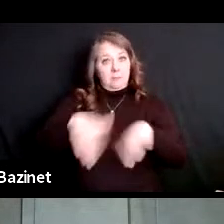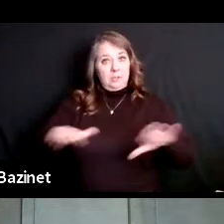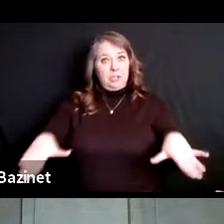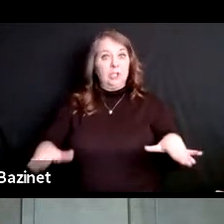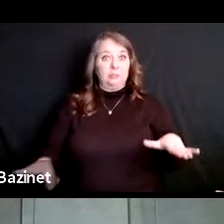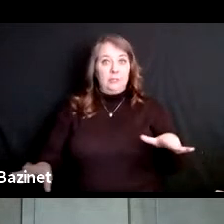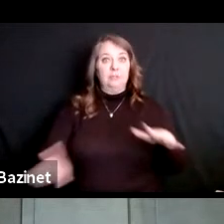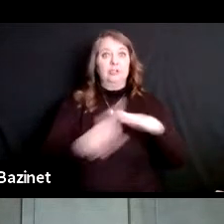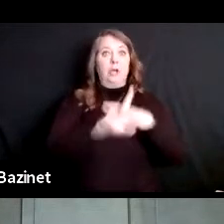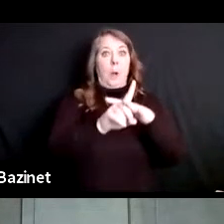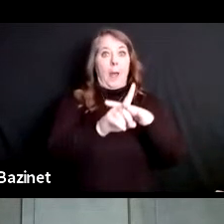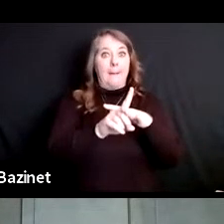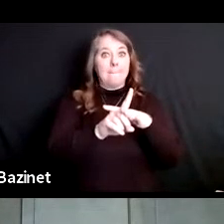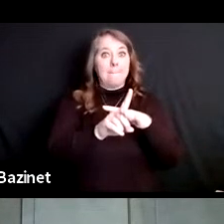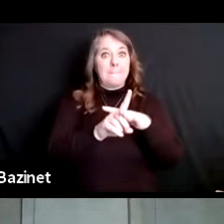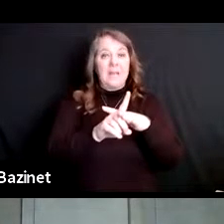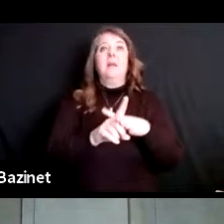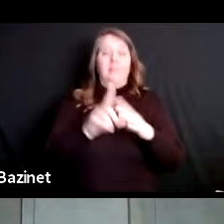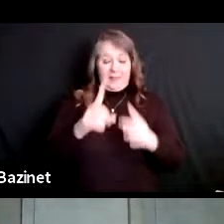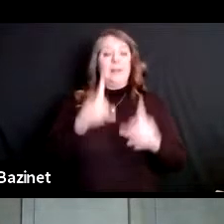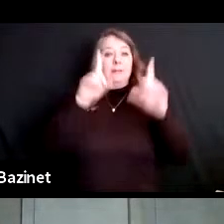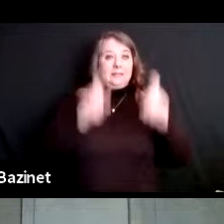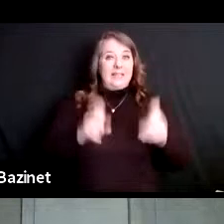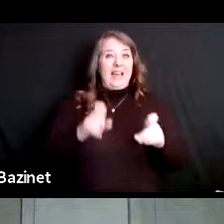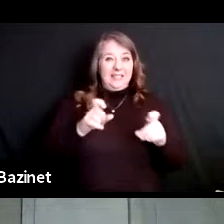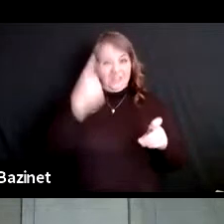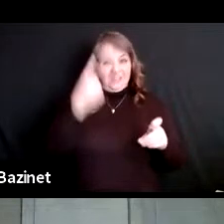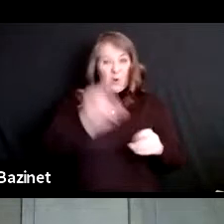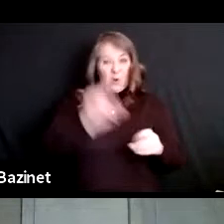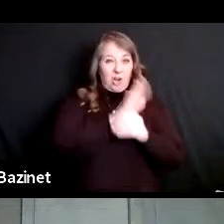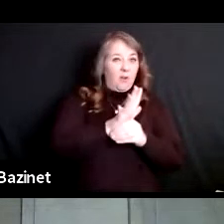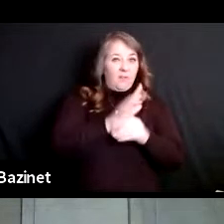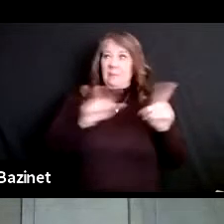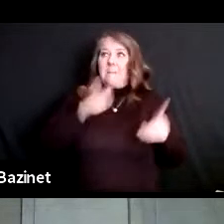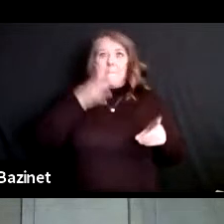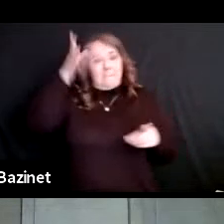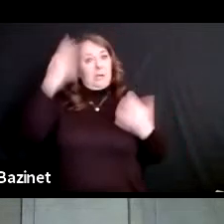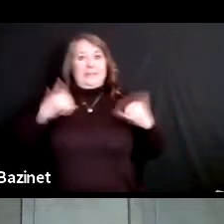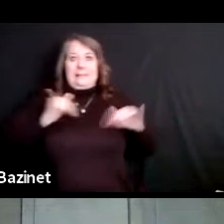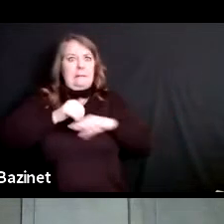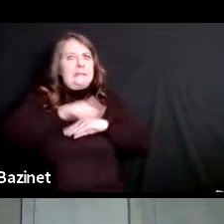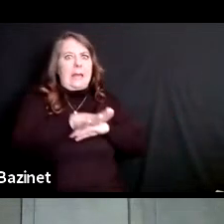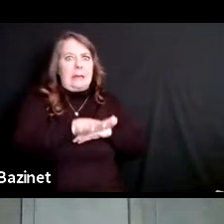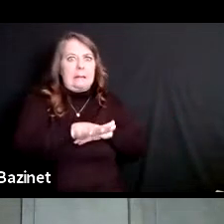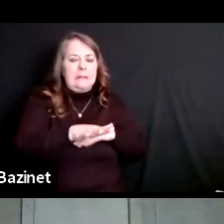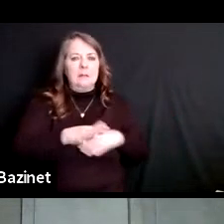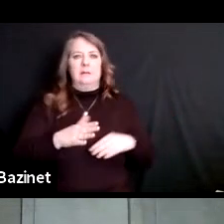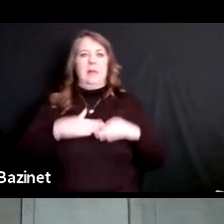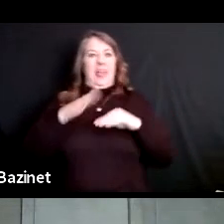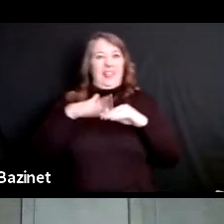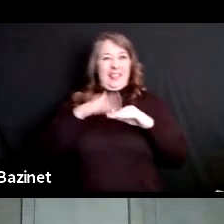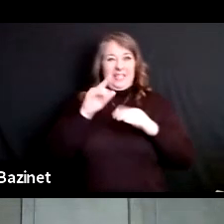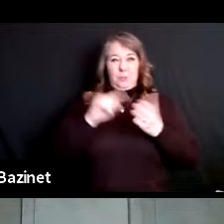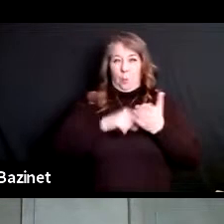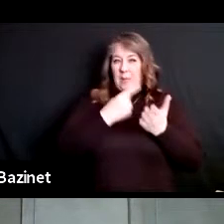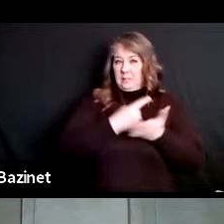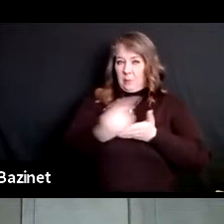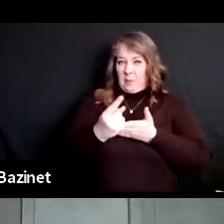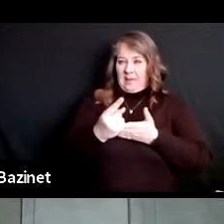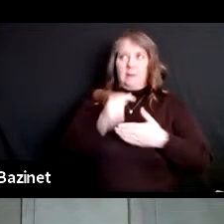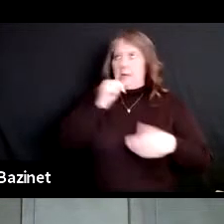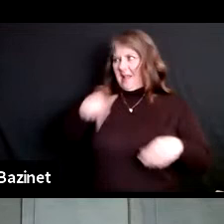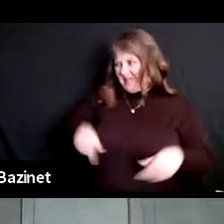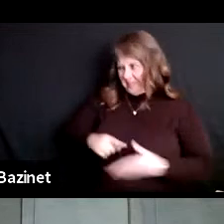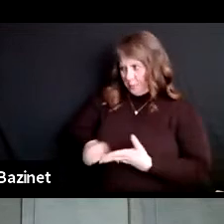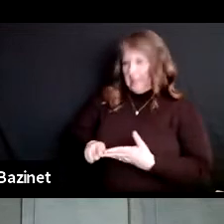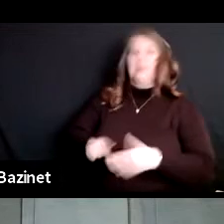tested for COVID and the parents have still sent them to school. We've averaged at least once a week, we haven't had any this week, we've had a child diagnosed